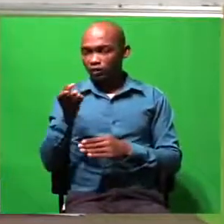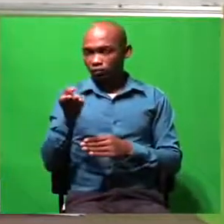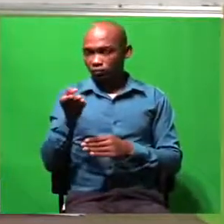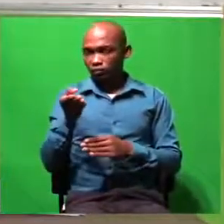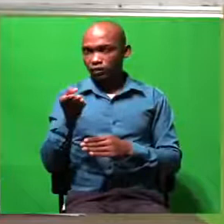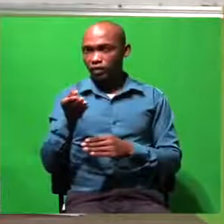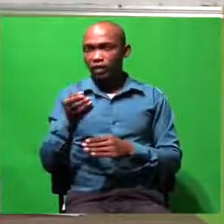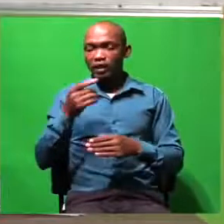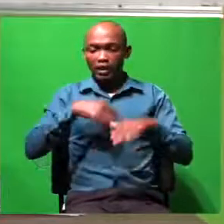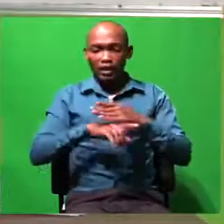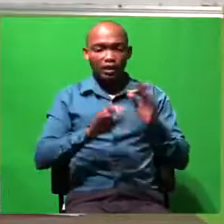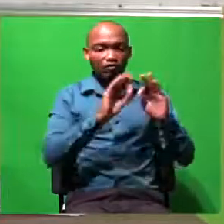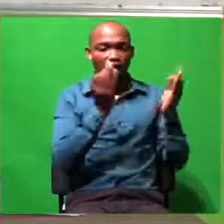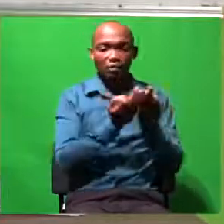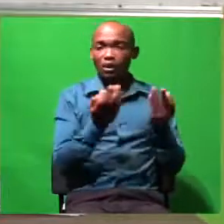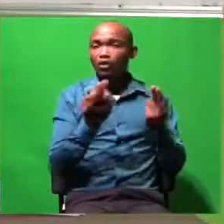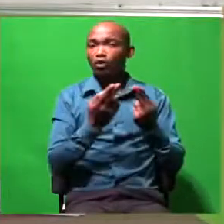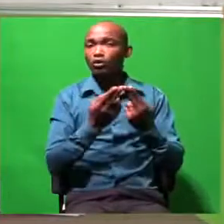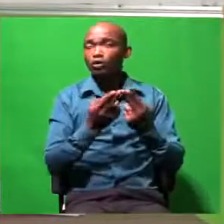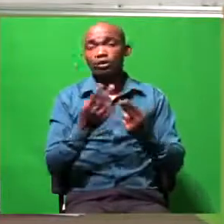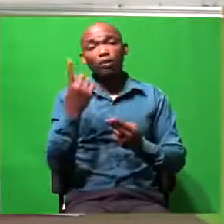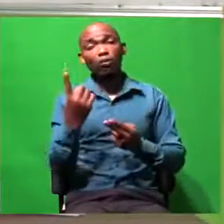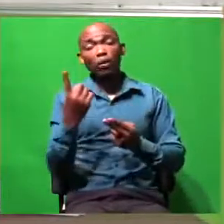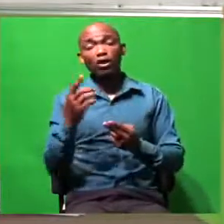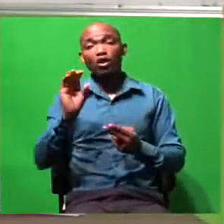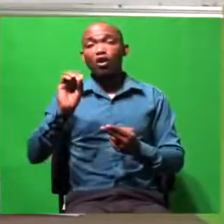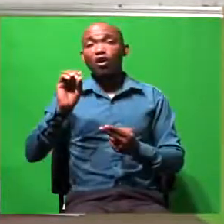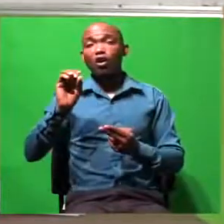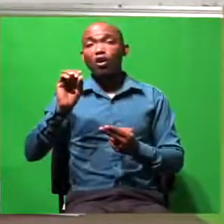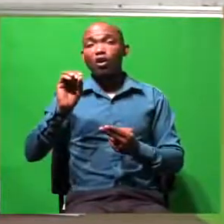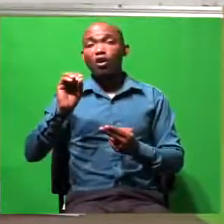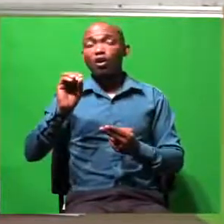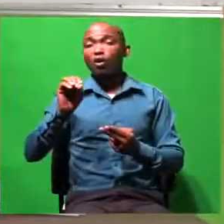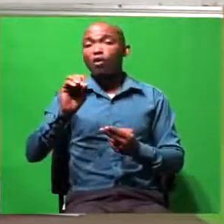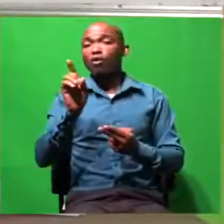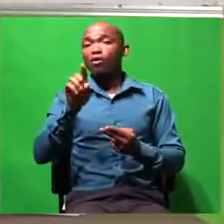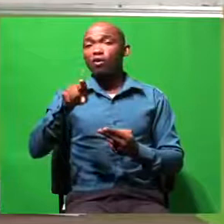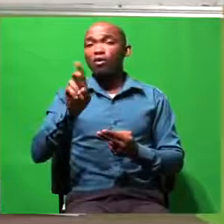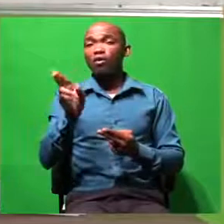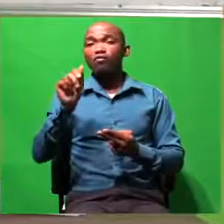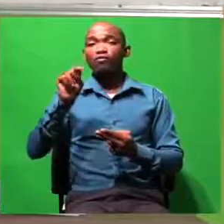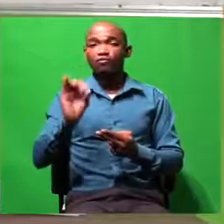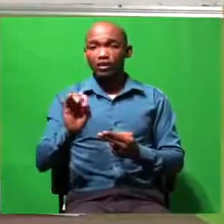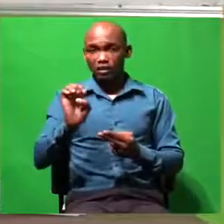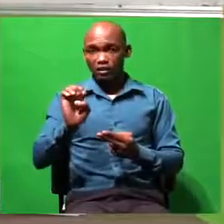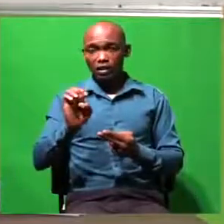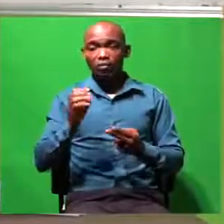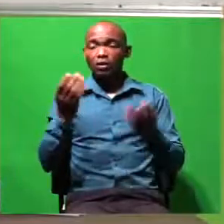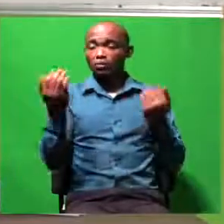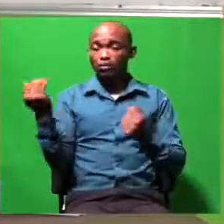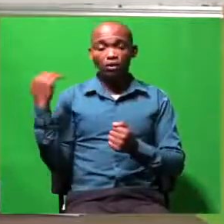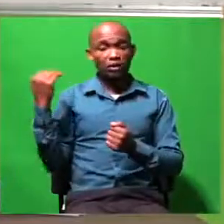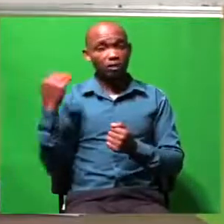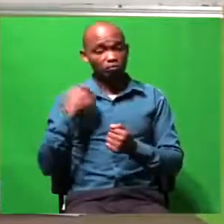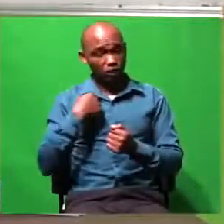communities, maybe in one family, they have some problem of what? Of orphans. We have the problem of street children, youth and elderly. So can you